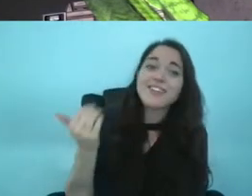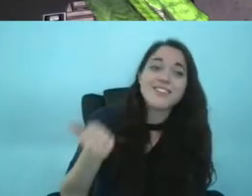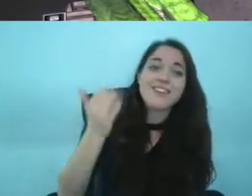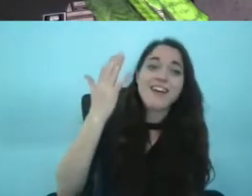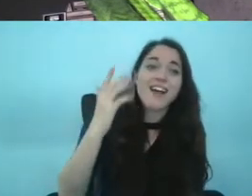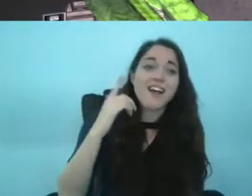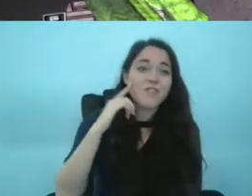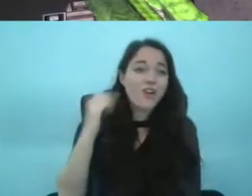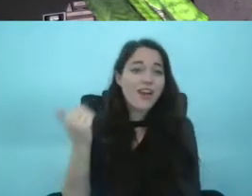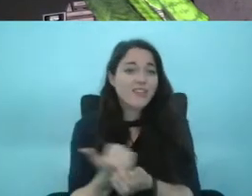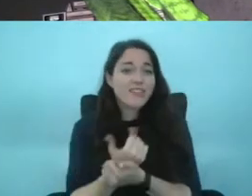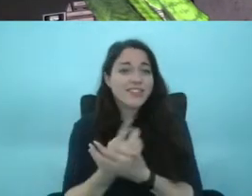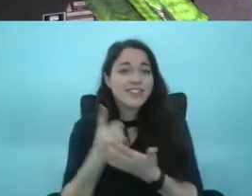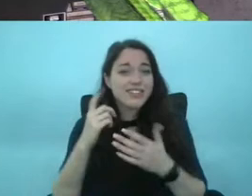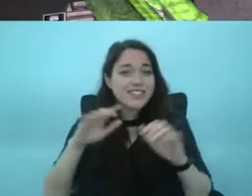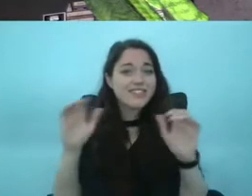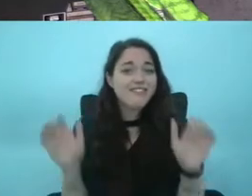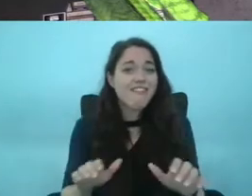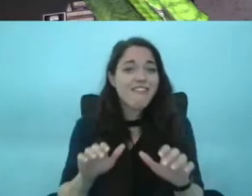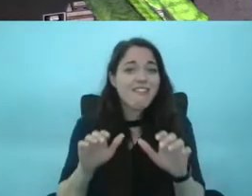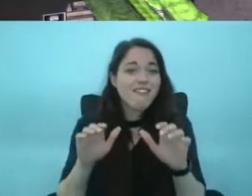the things that God has